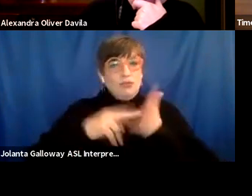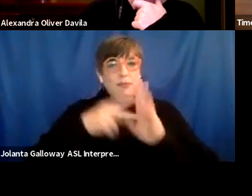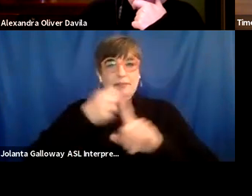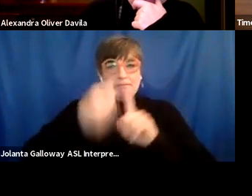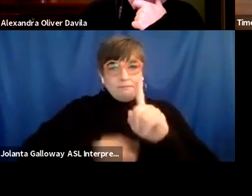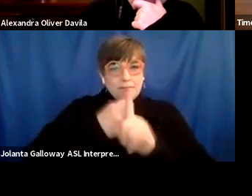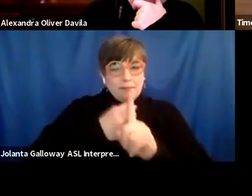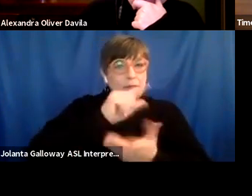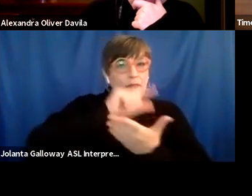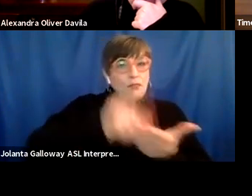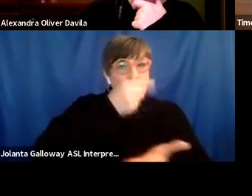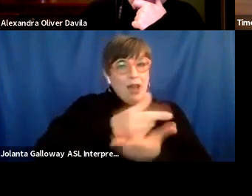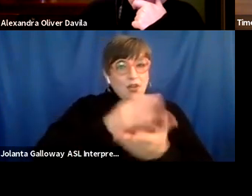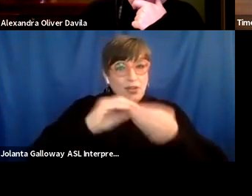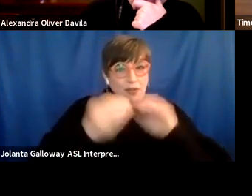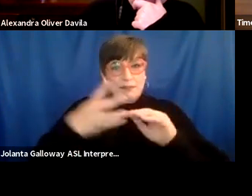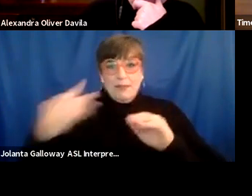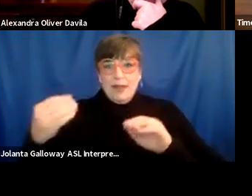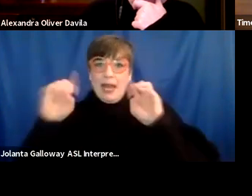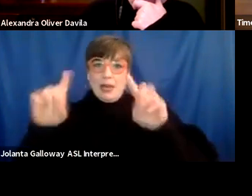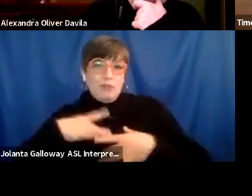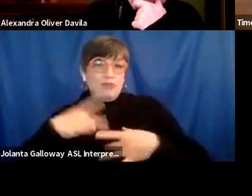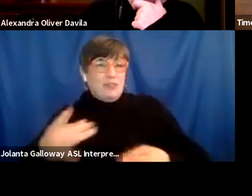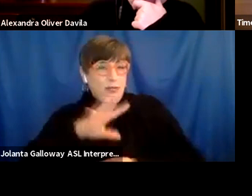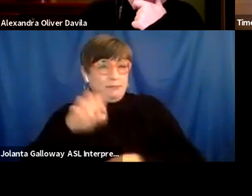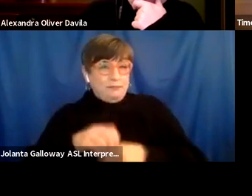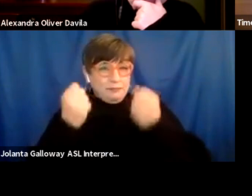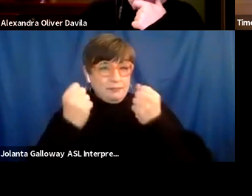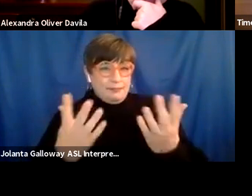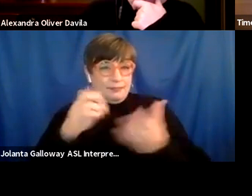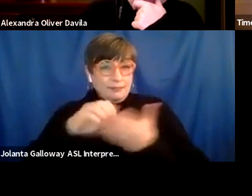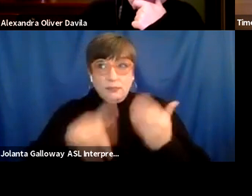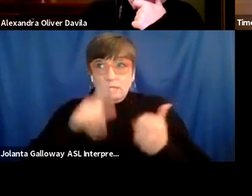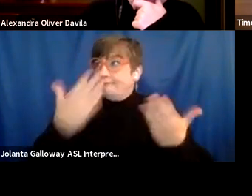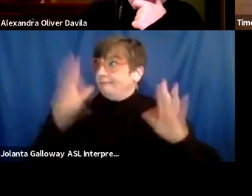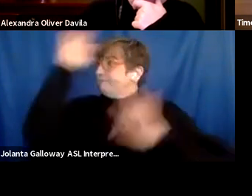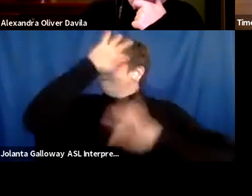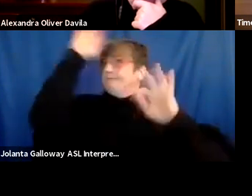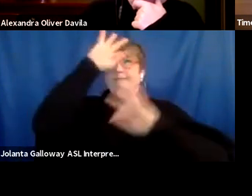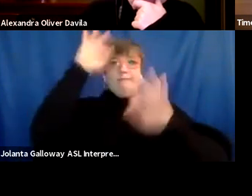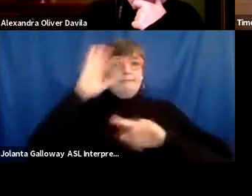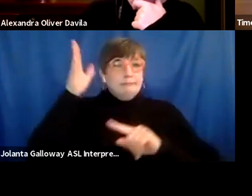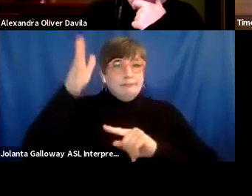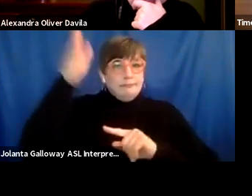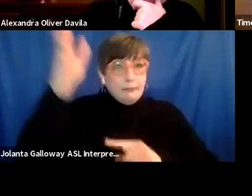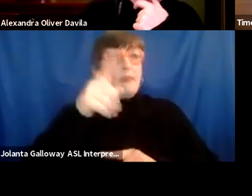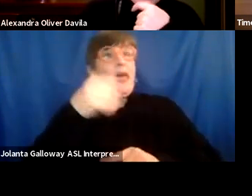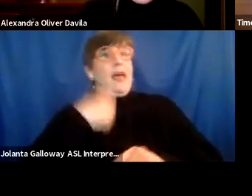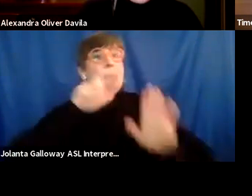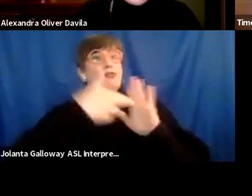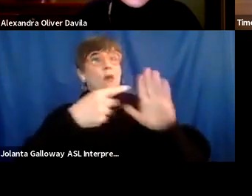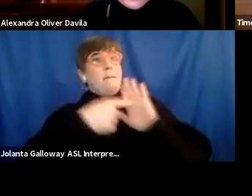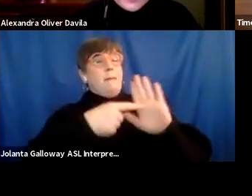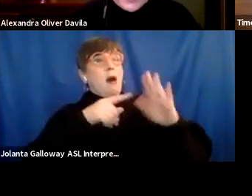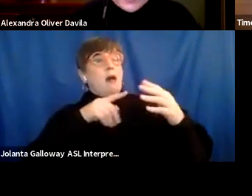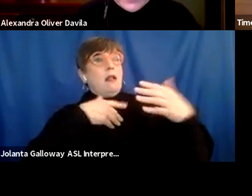and educational interest in some students that might not really know what they want to do in the future. Having these teachers in